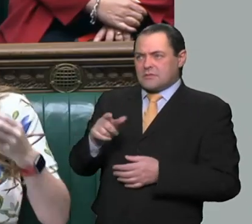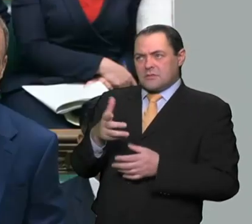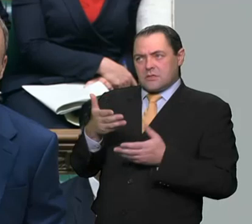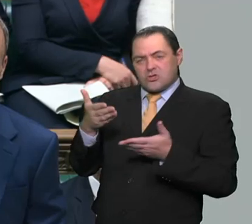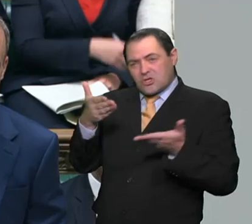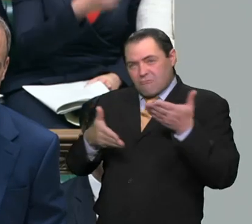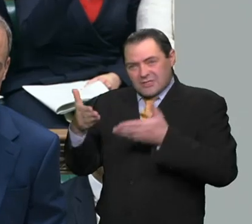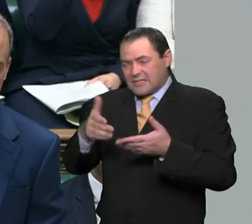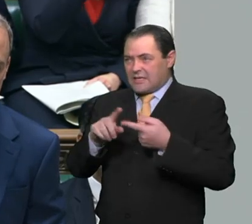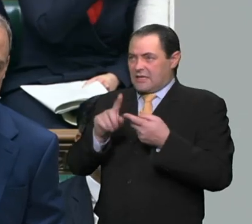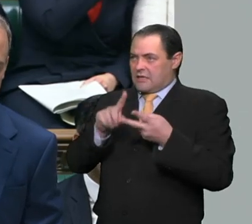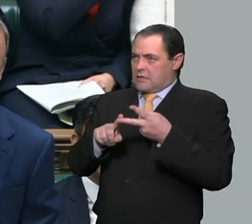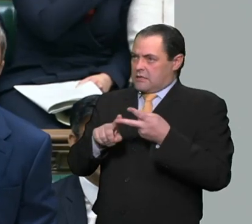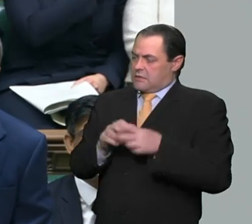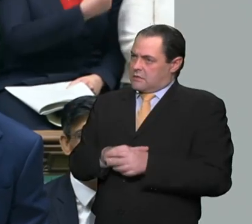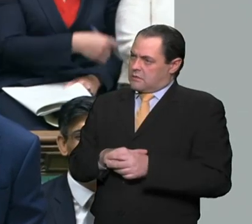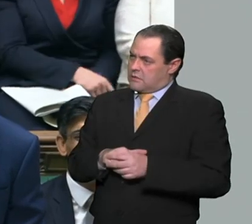Let me also tell her